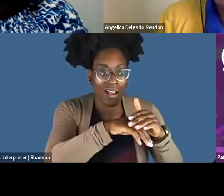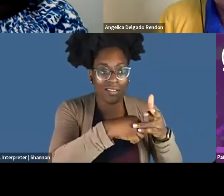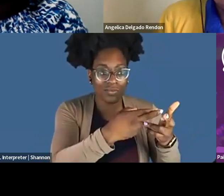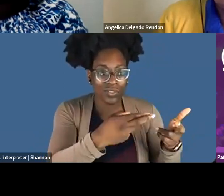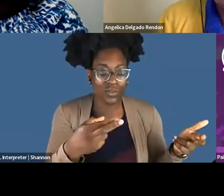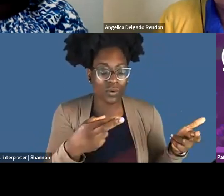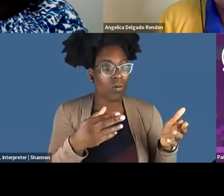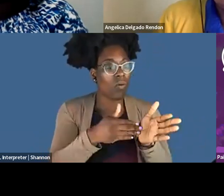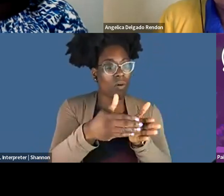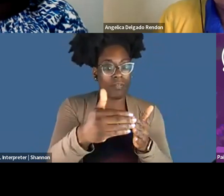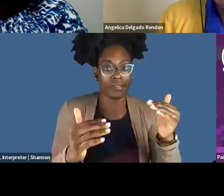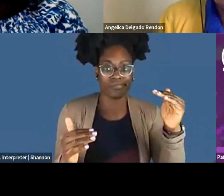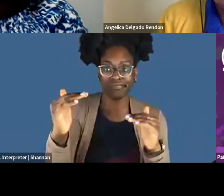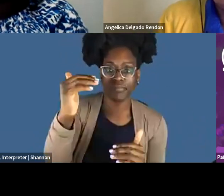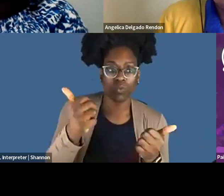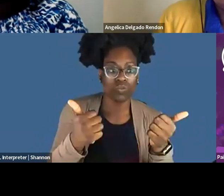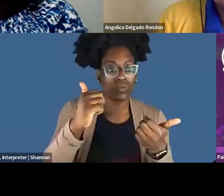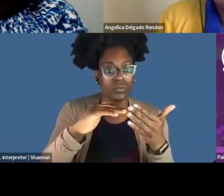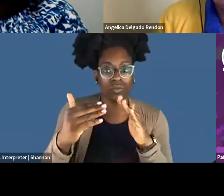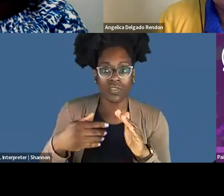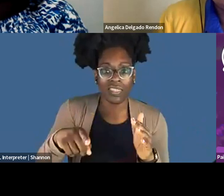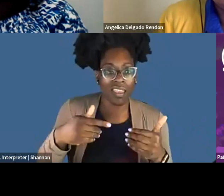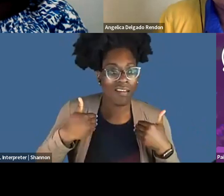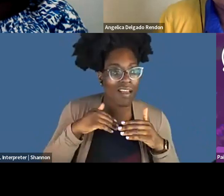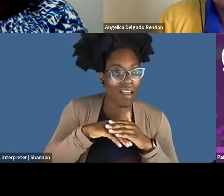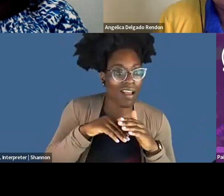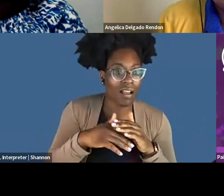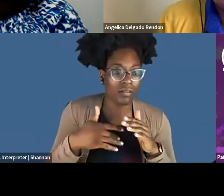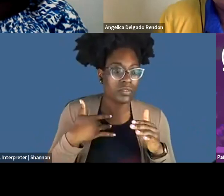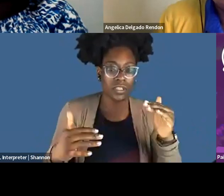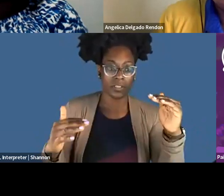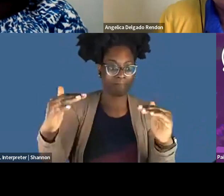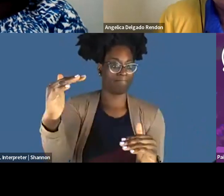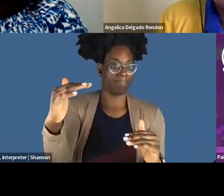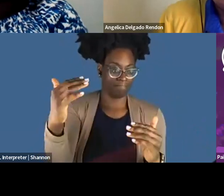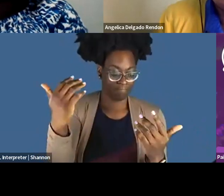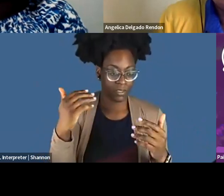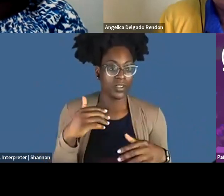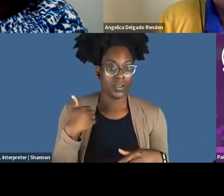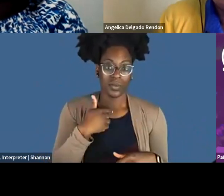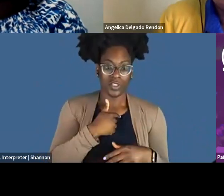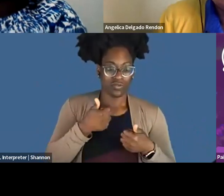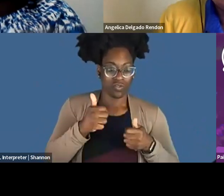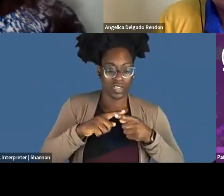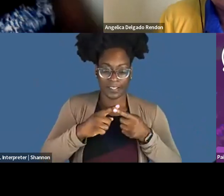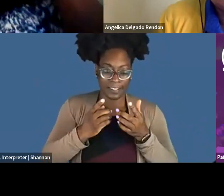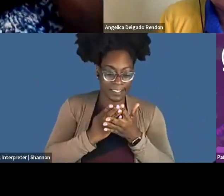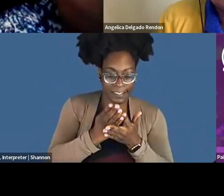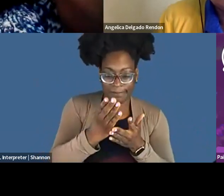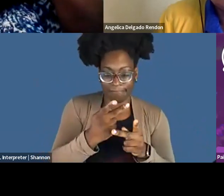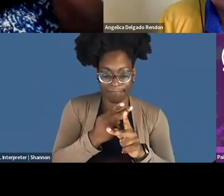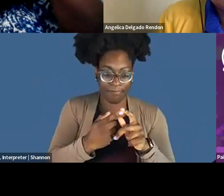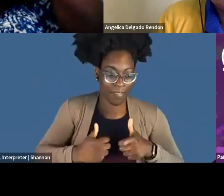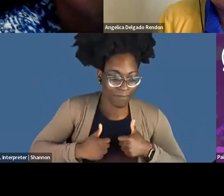communities, as people, you know, navigating our lives here in the areas that we live